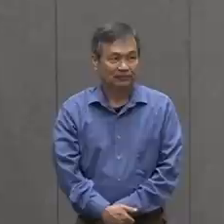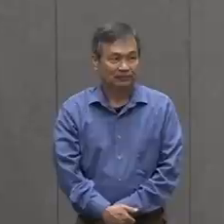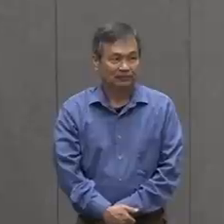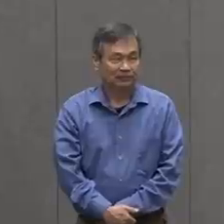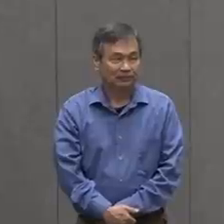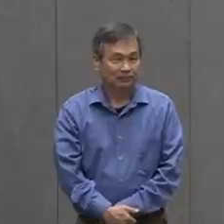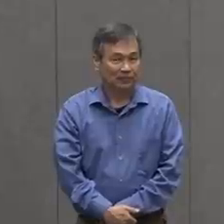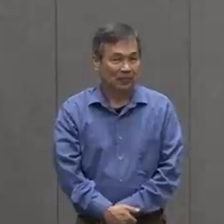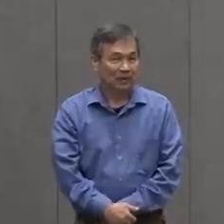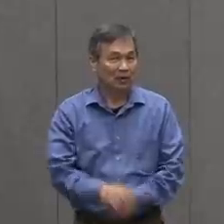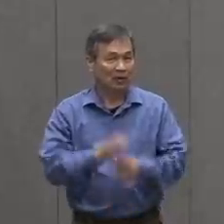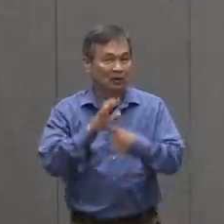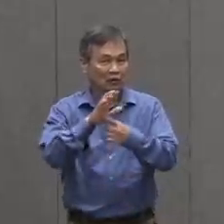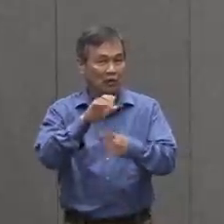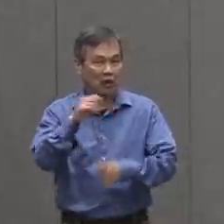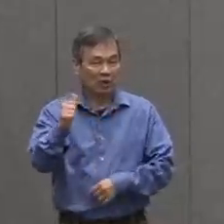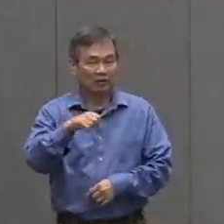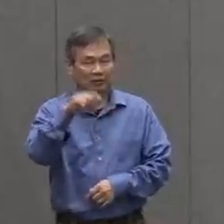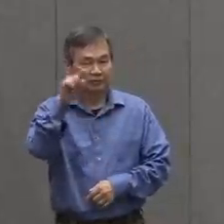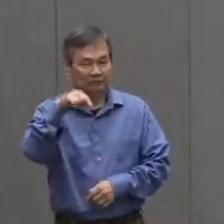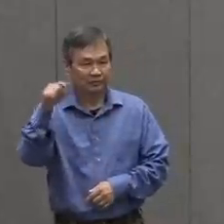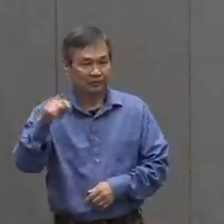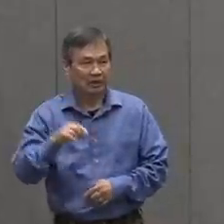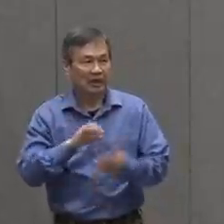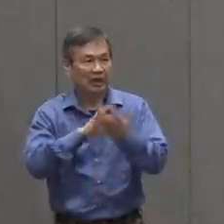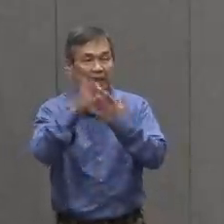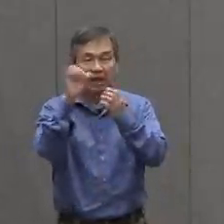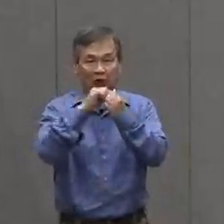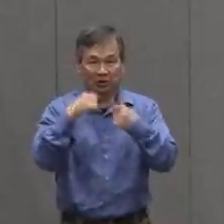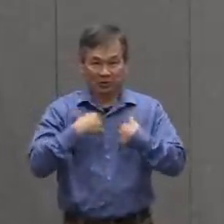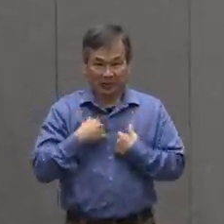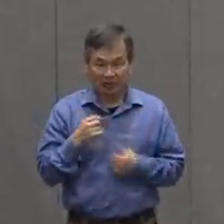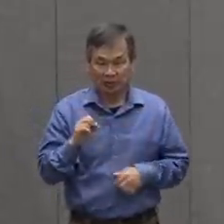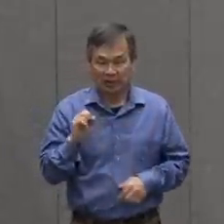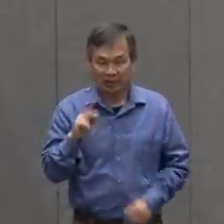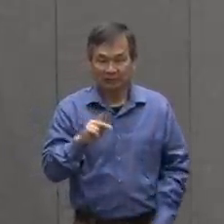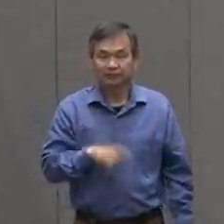Here's another set of tally marks. Count these with me. Ready?